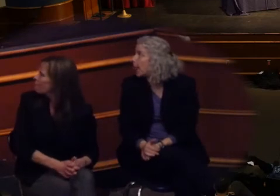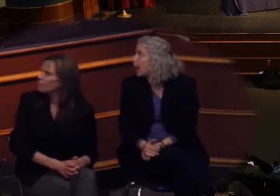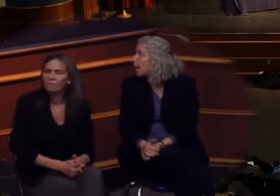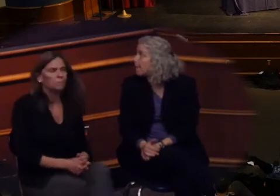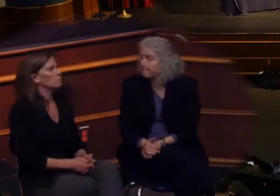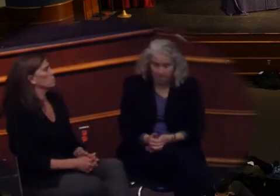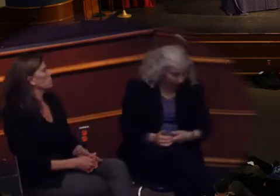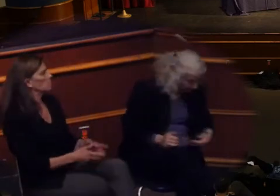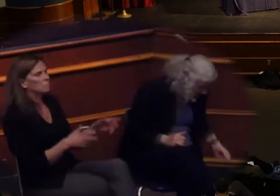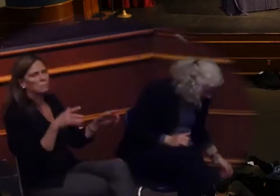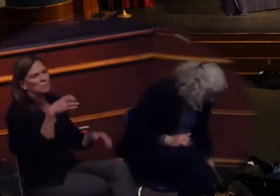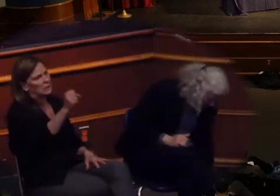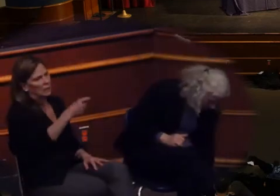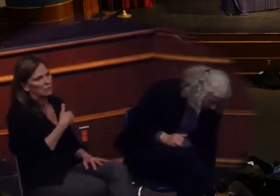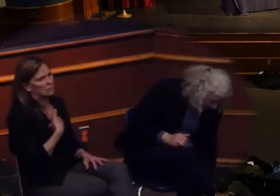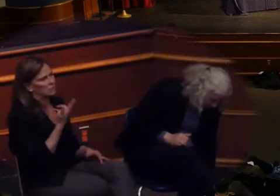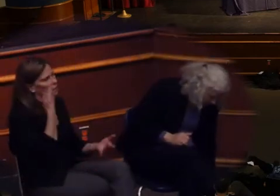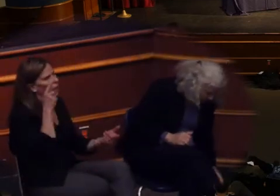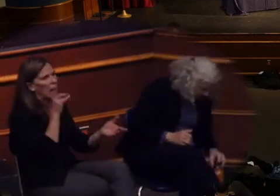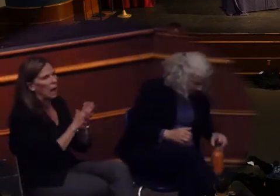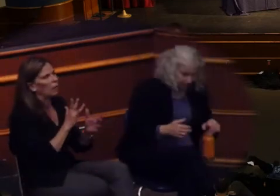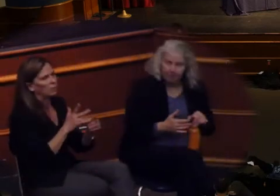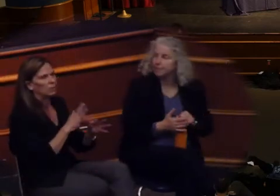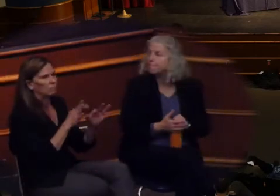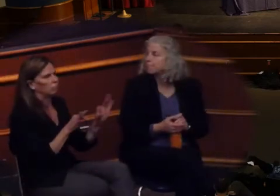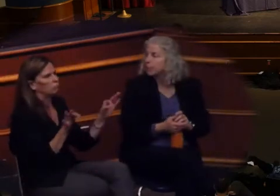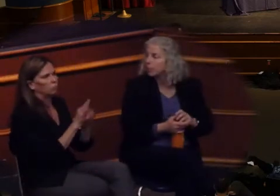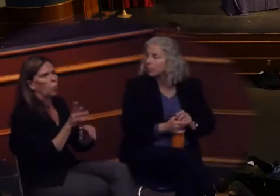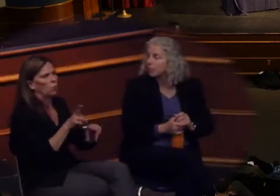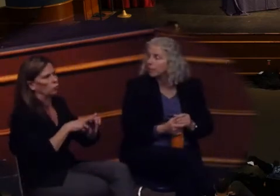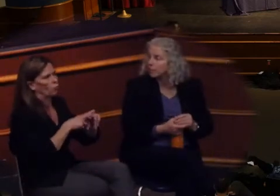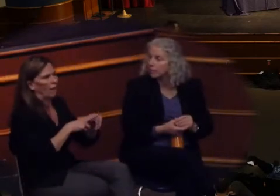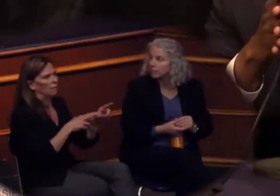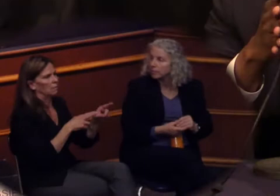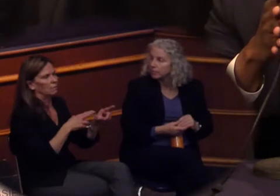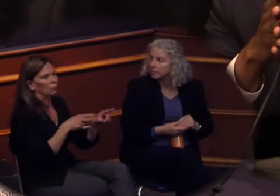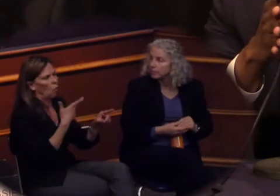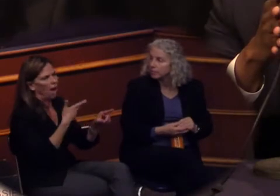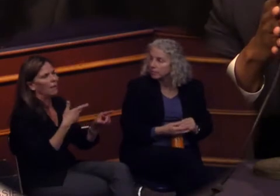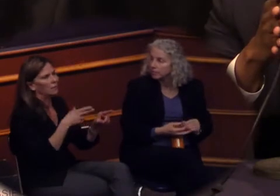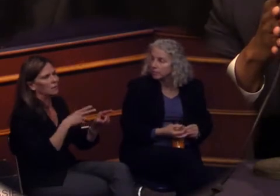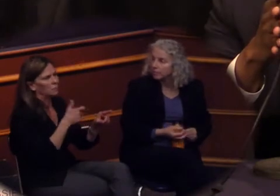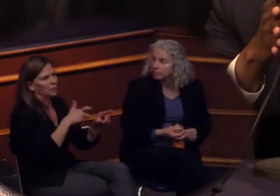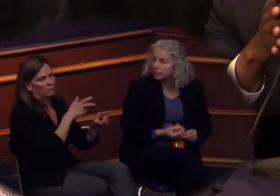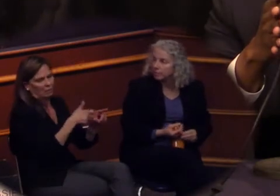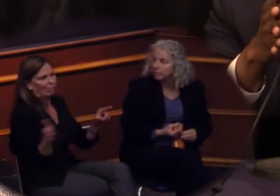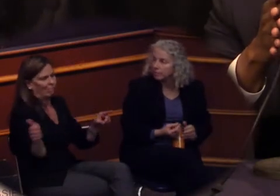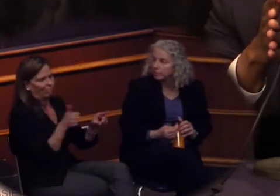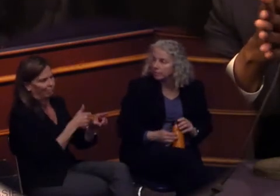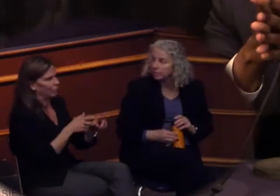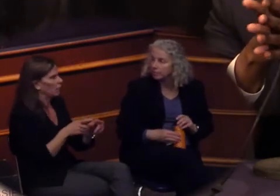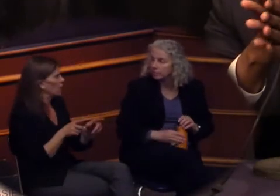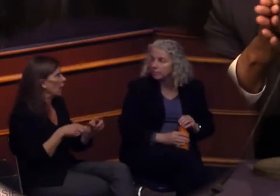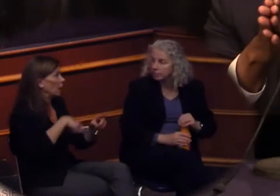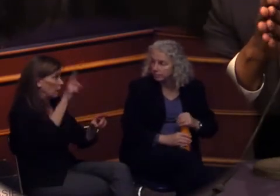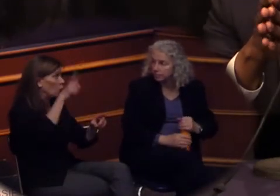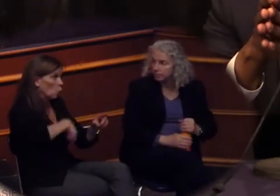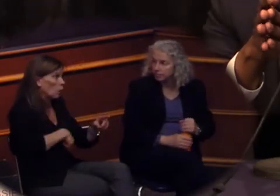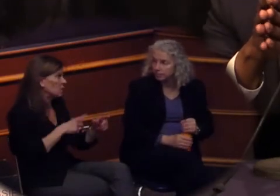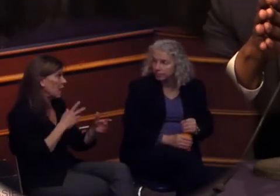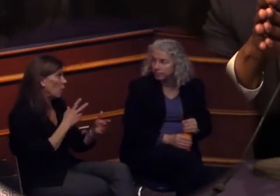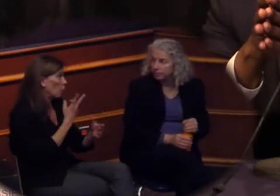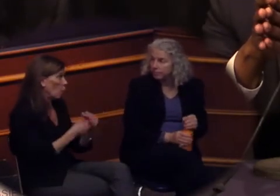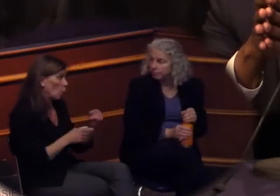So, yes, I believe in east-west rail, high-speed east-west rail, 100%. And I also, as I said at the top, believe